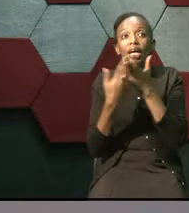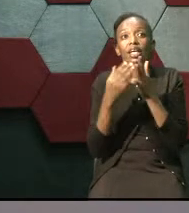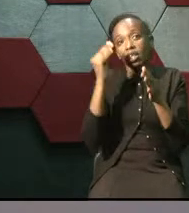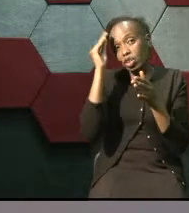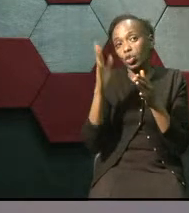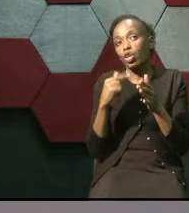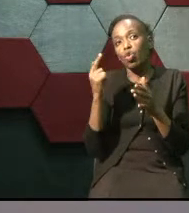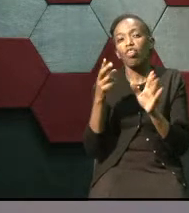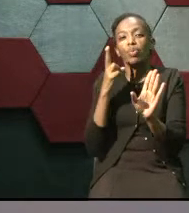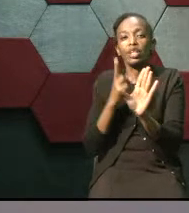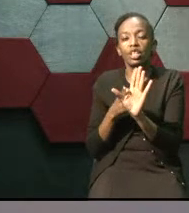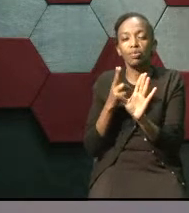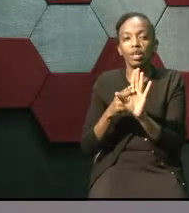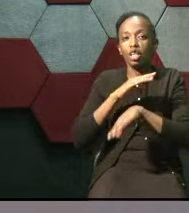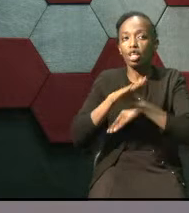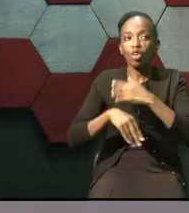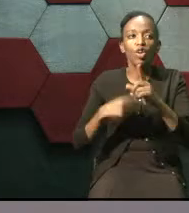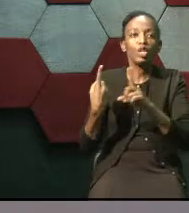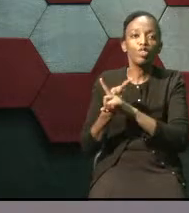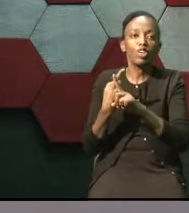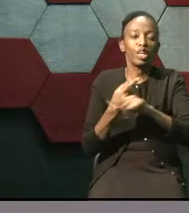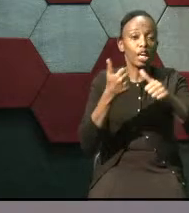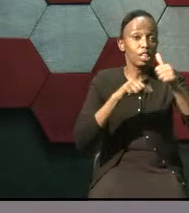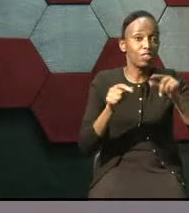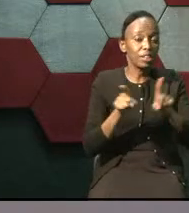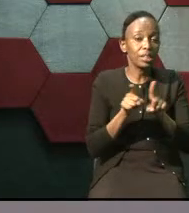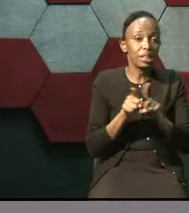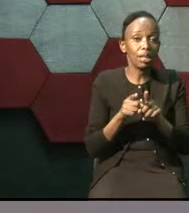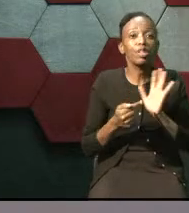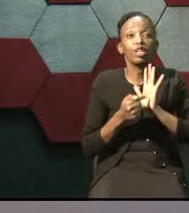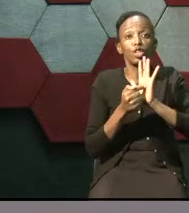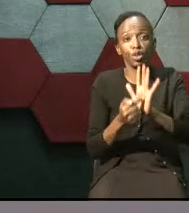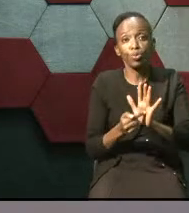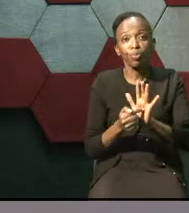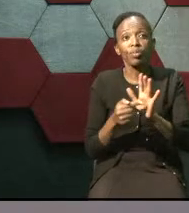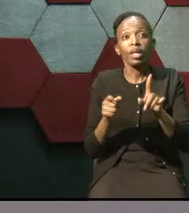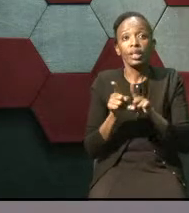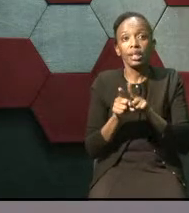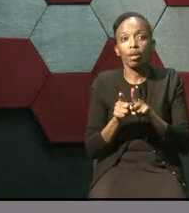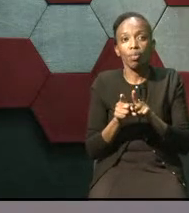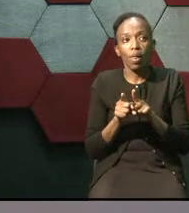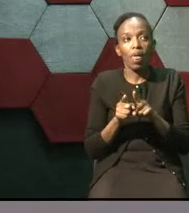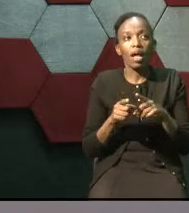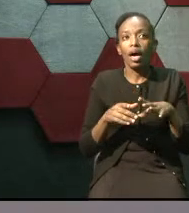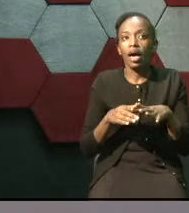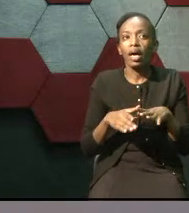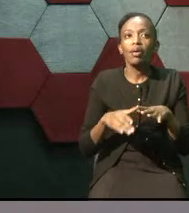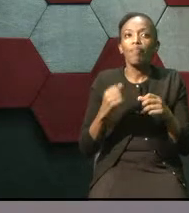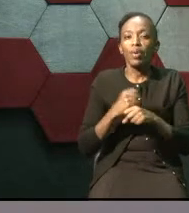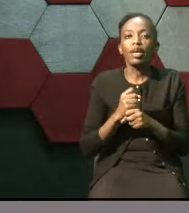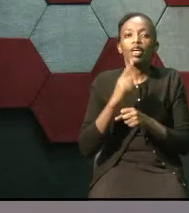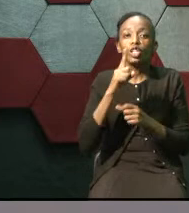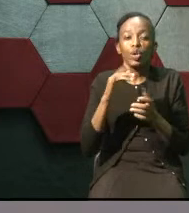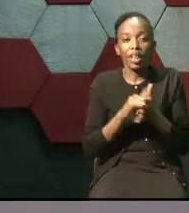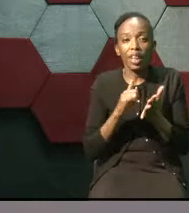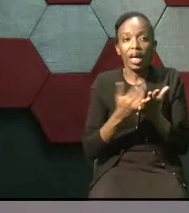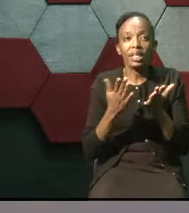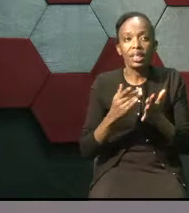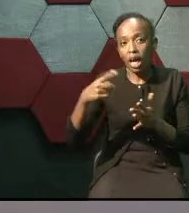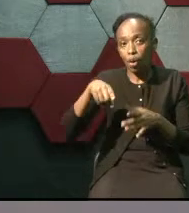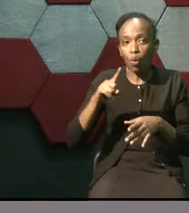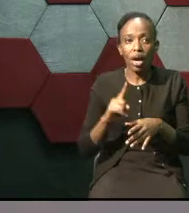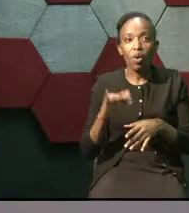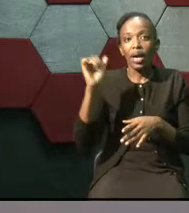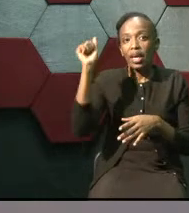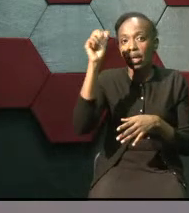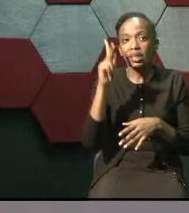have participated in all our activities, have participated in the exhibition, and are just going out of their way to ensure that they are our